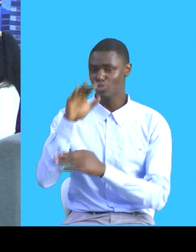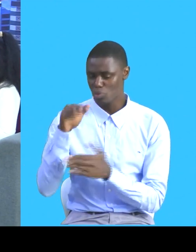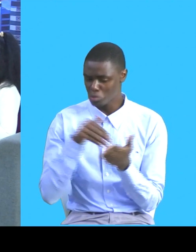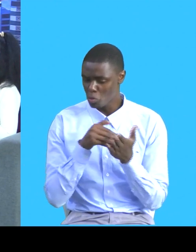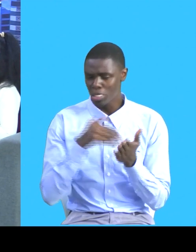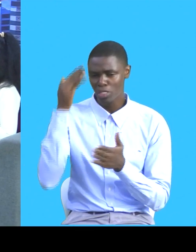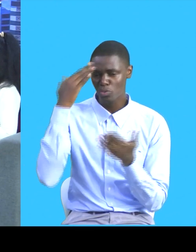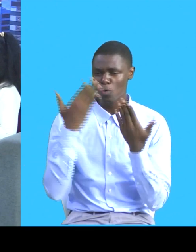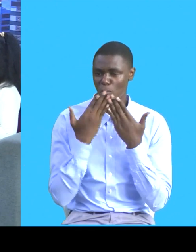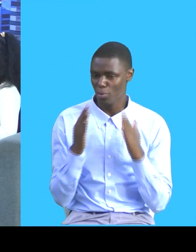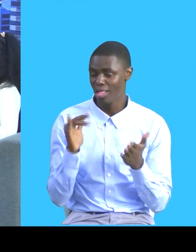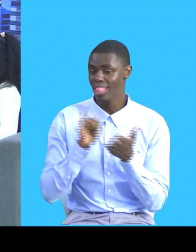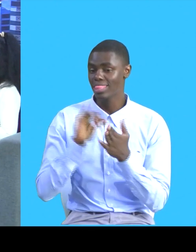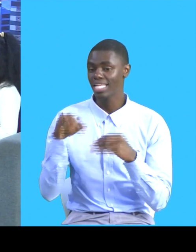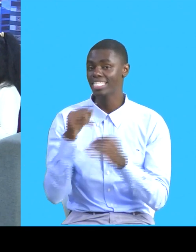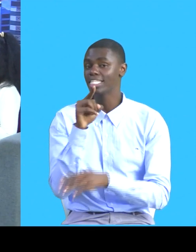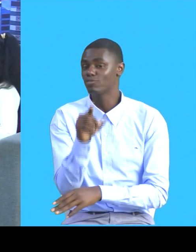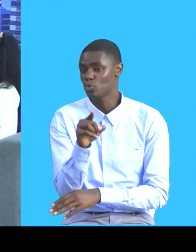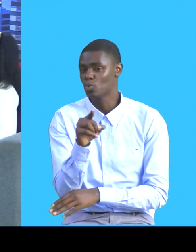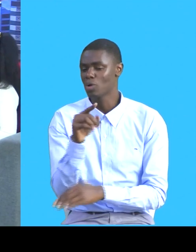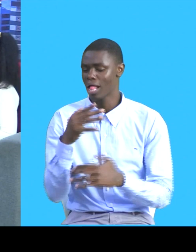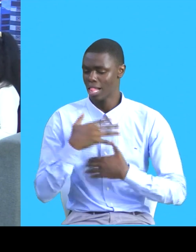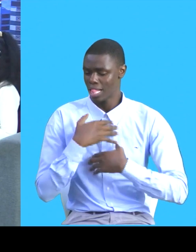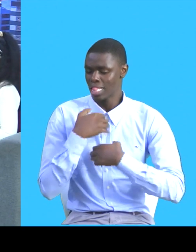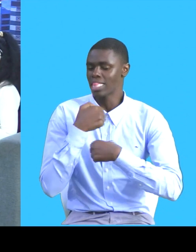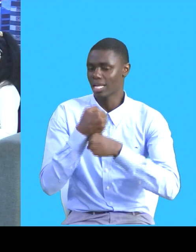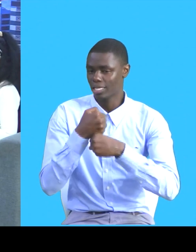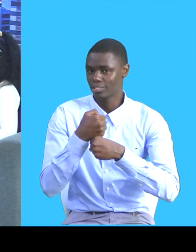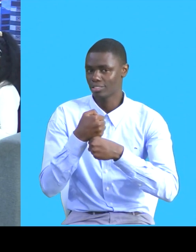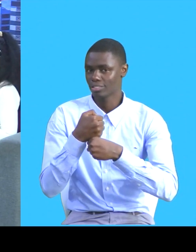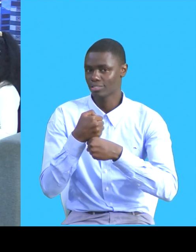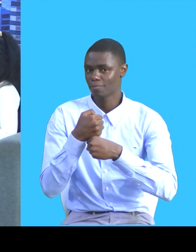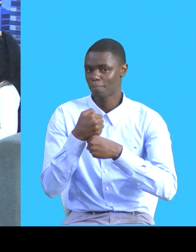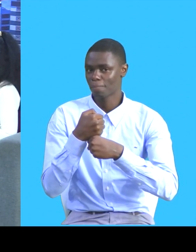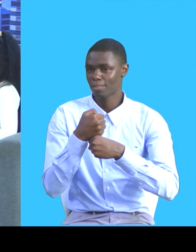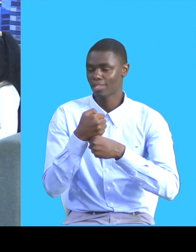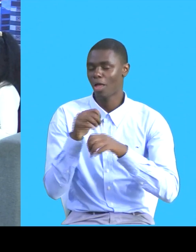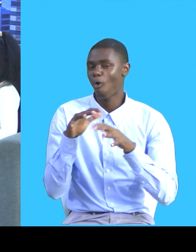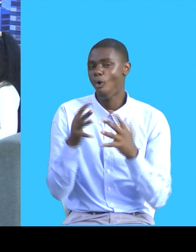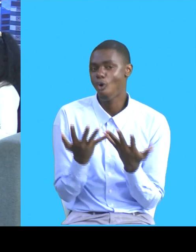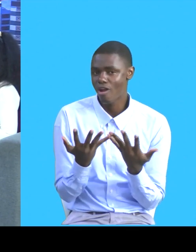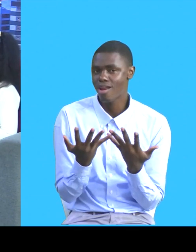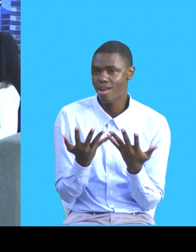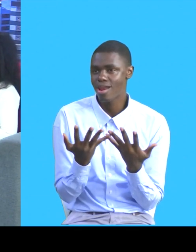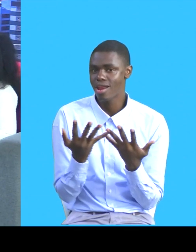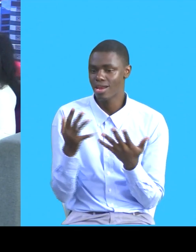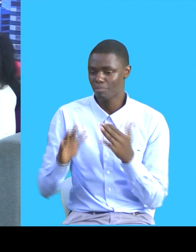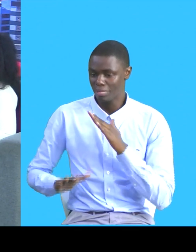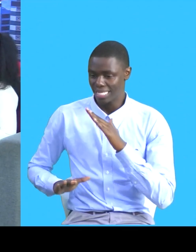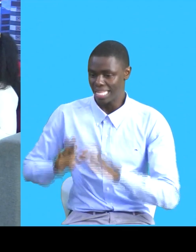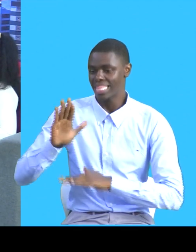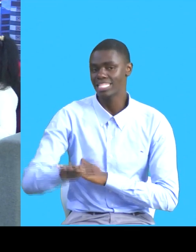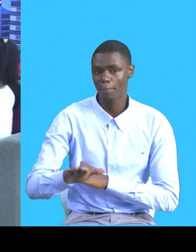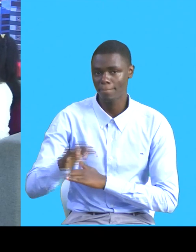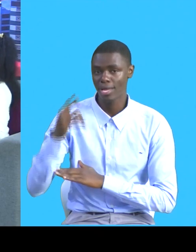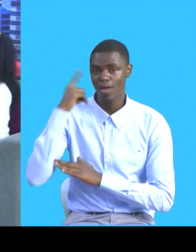weaknesses, that gives you the courage, or should I say the step, for you